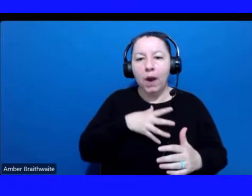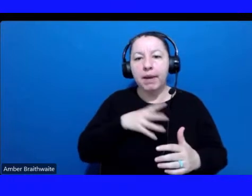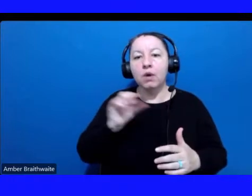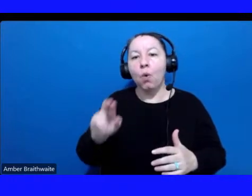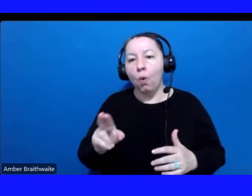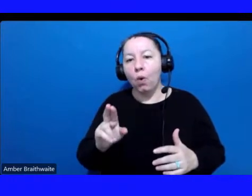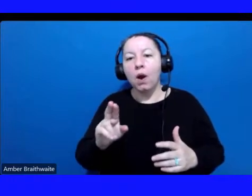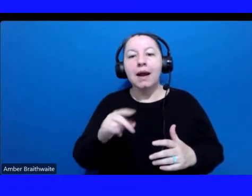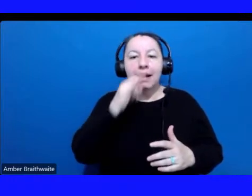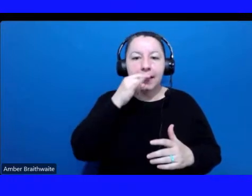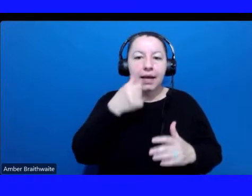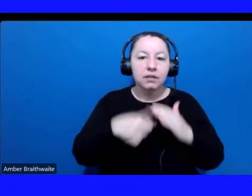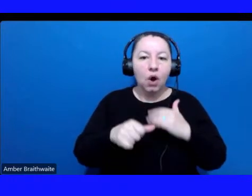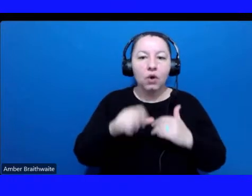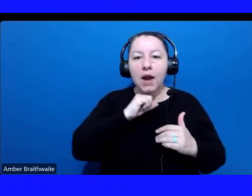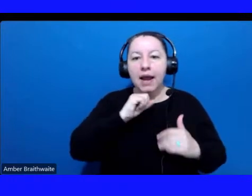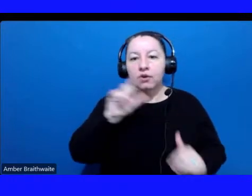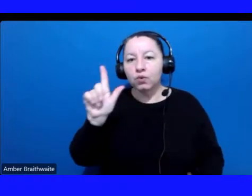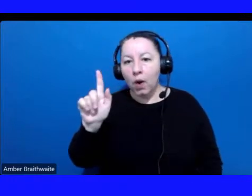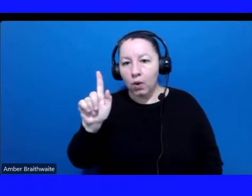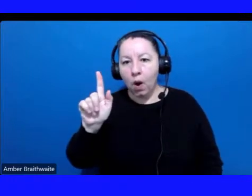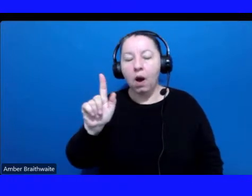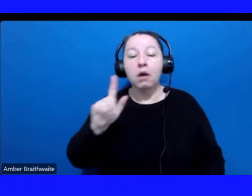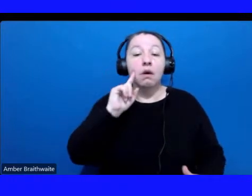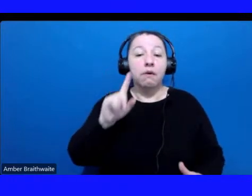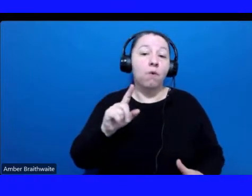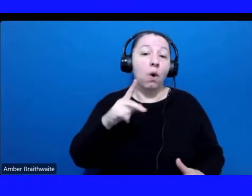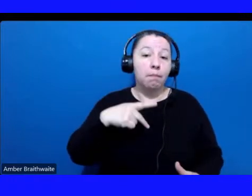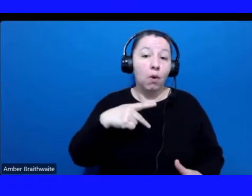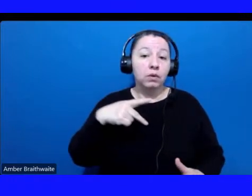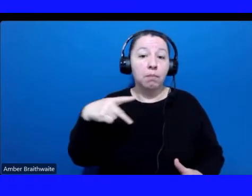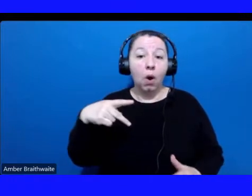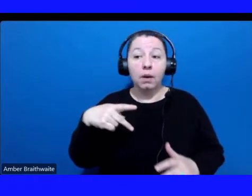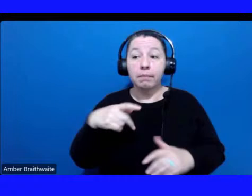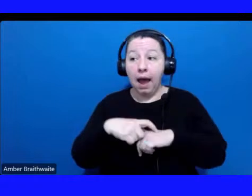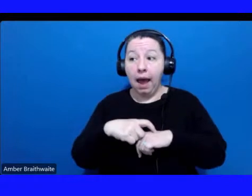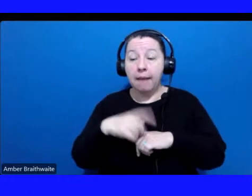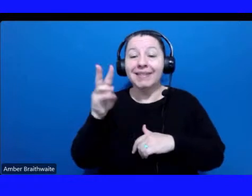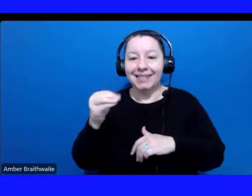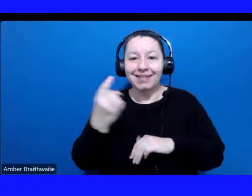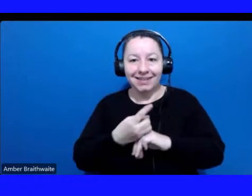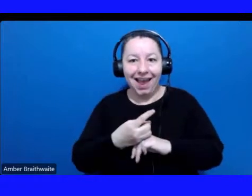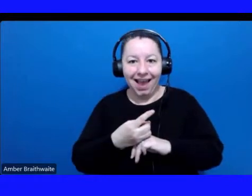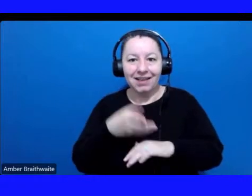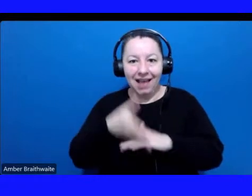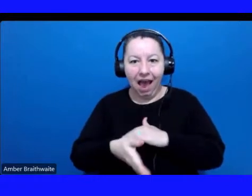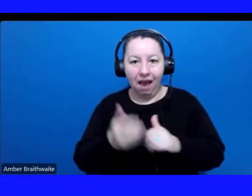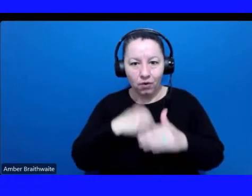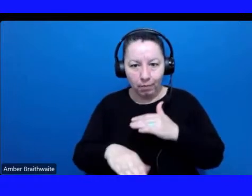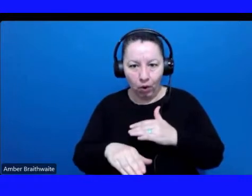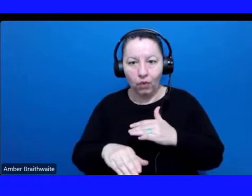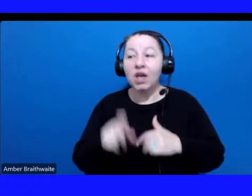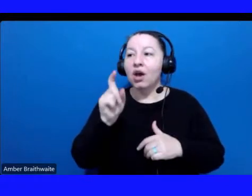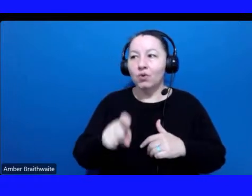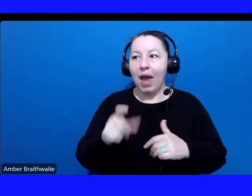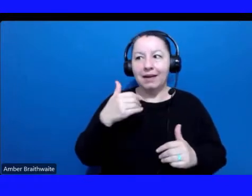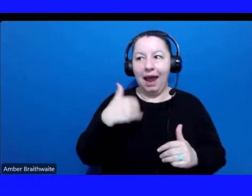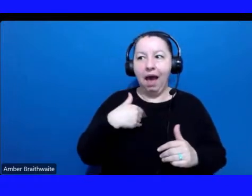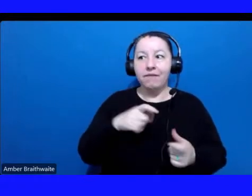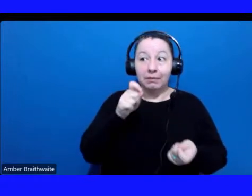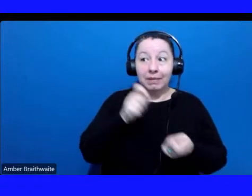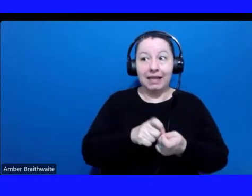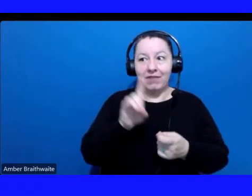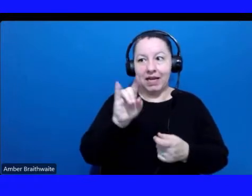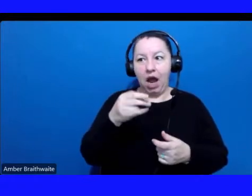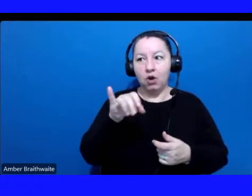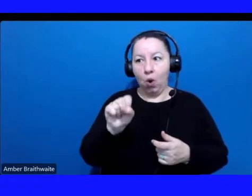the work is delivered by people that are non-billing providers, the community health workers being the prime example. And